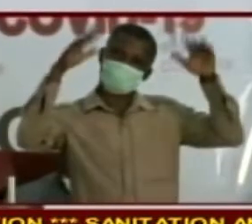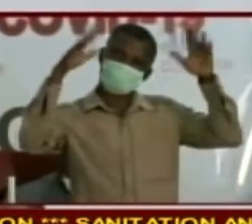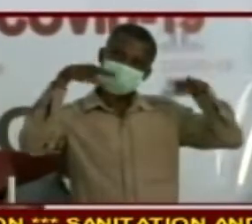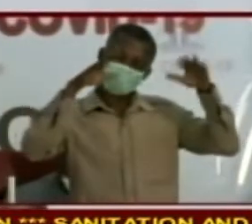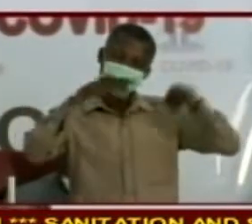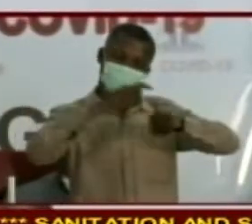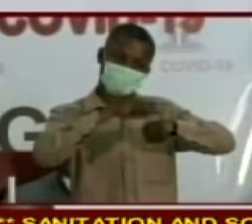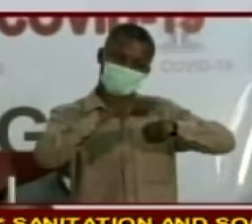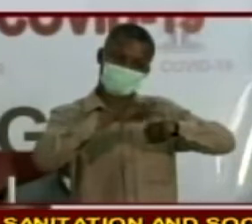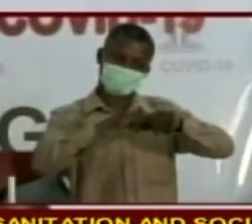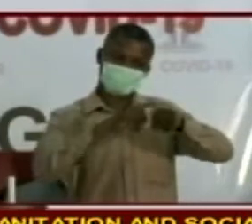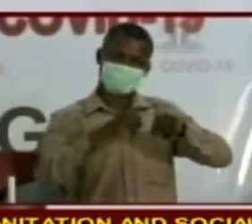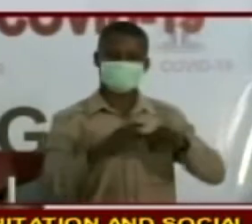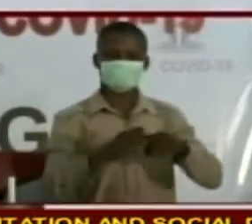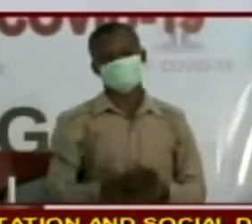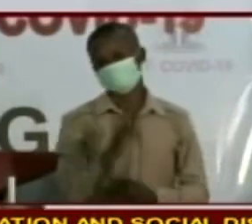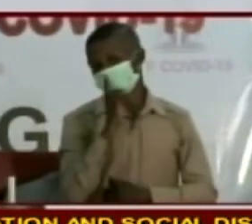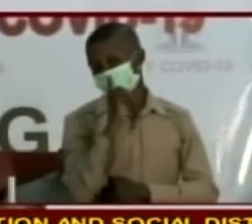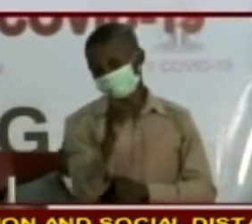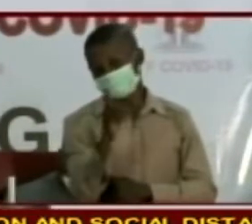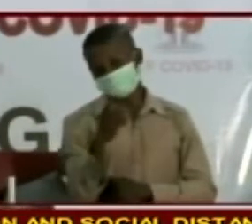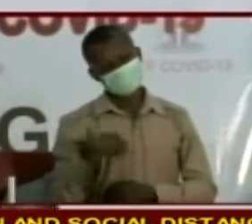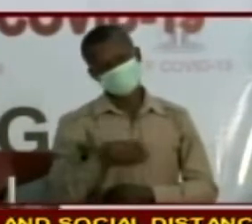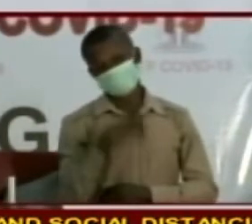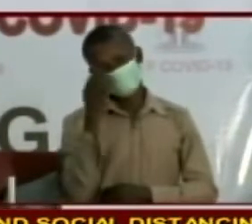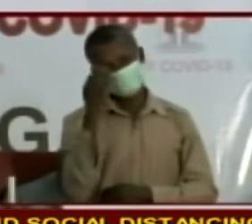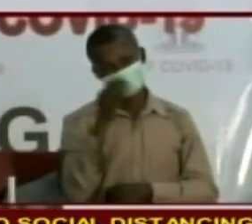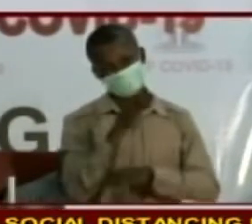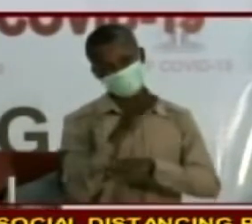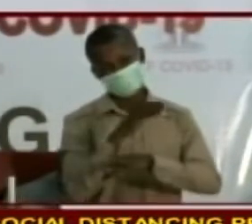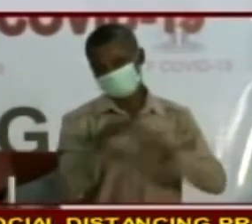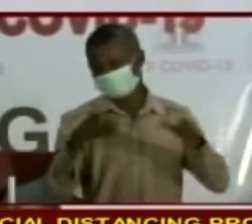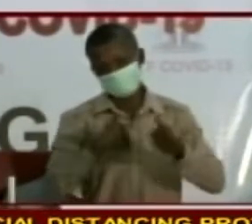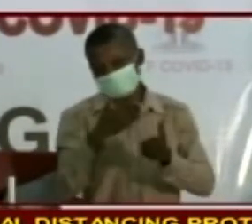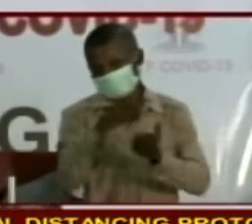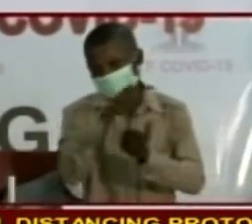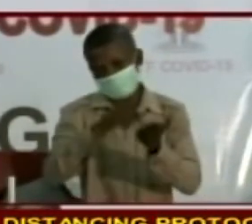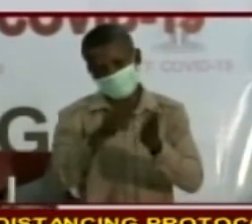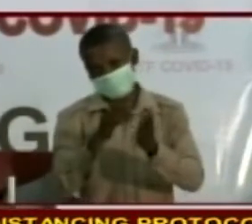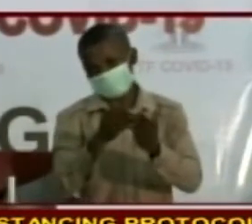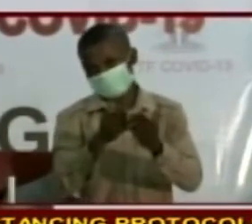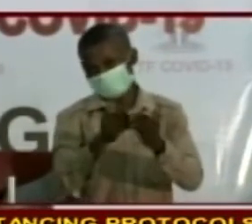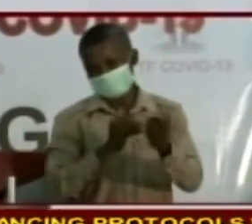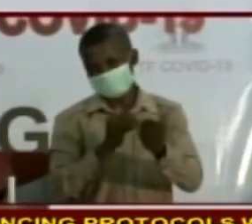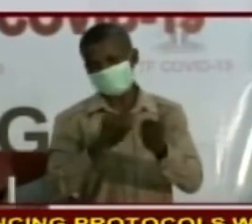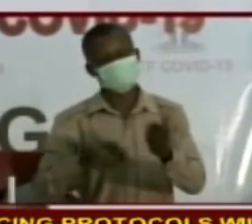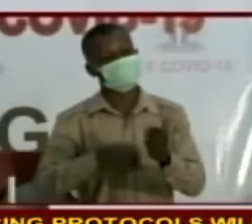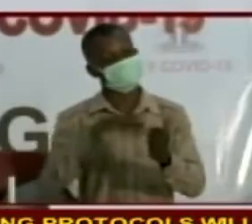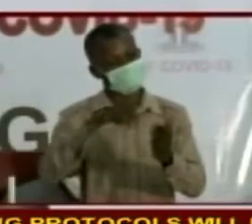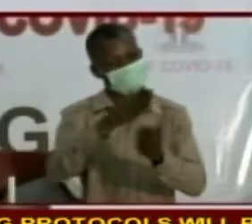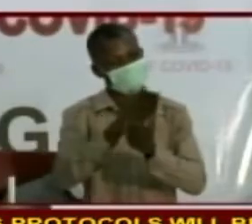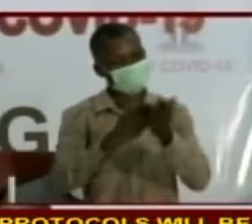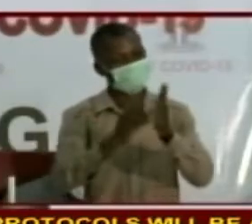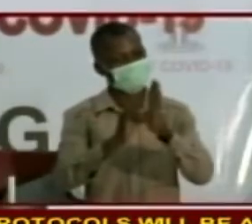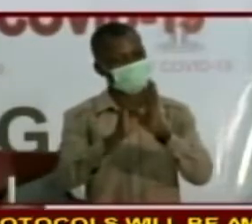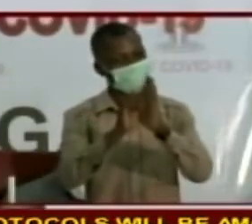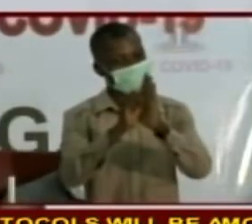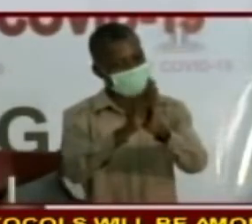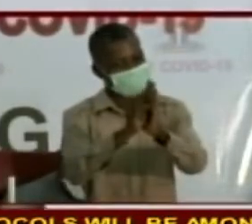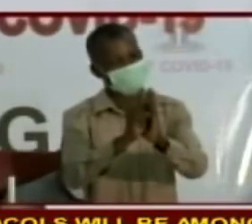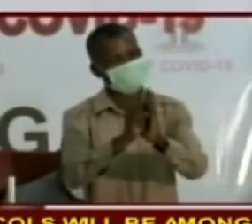Unfortunately, we never had this before. You would need a cycle for you to be able to establish that this is